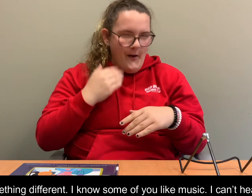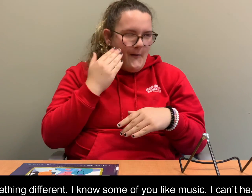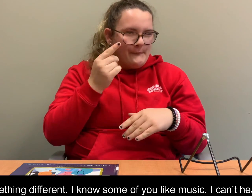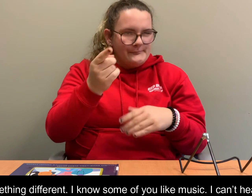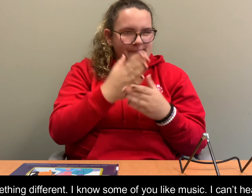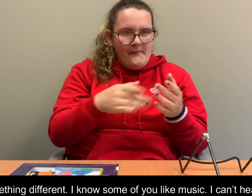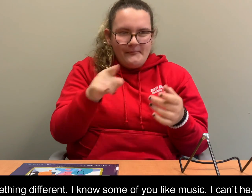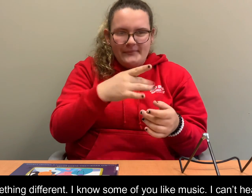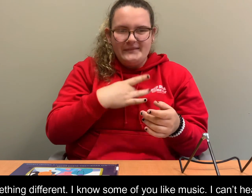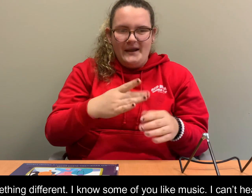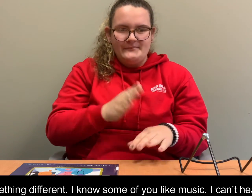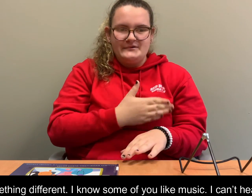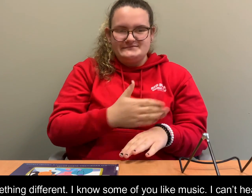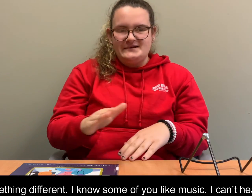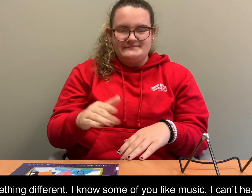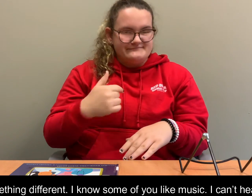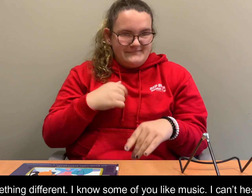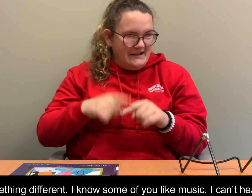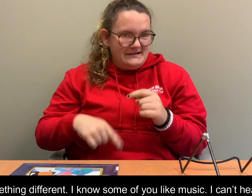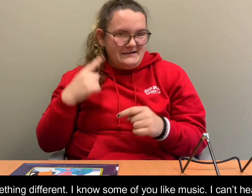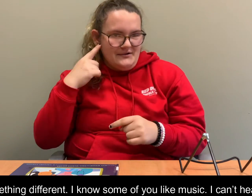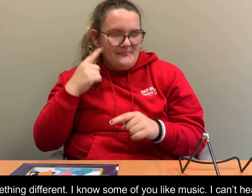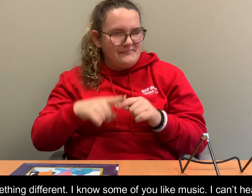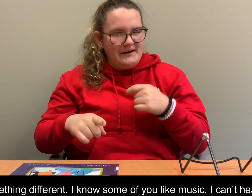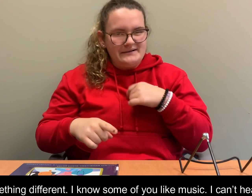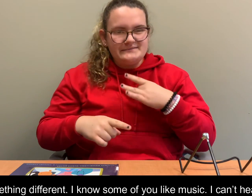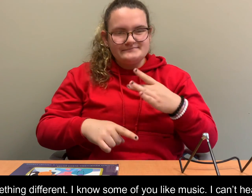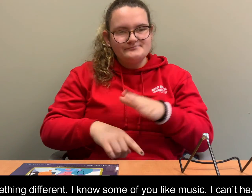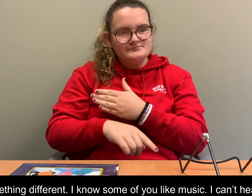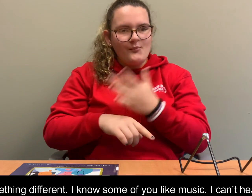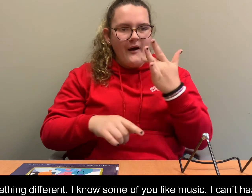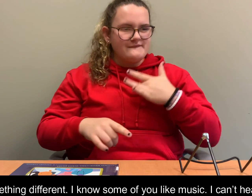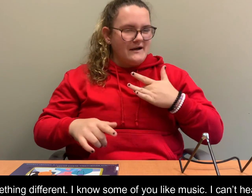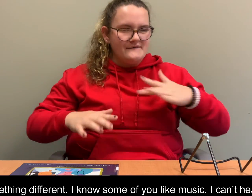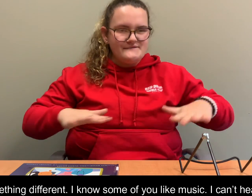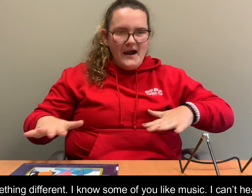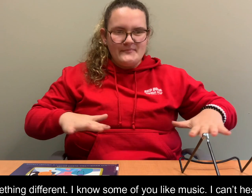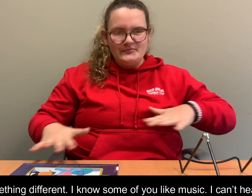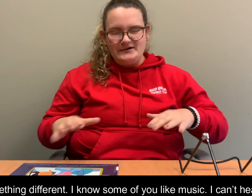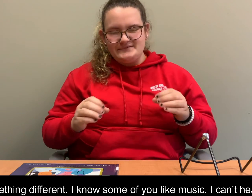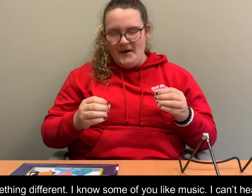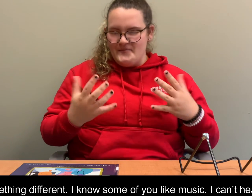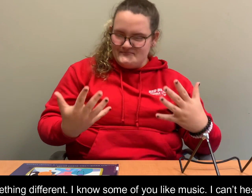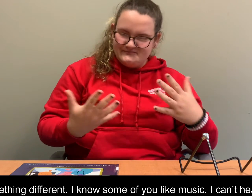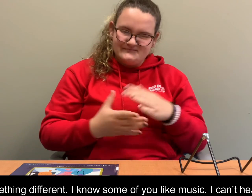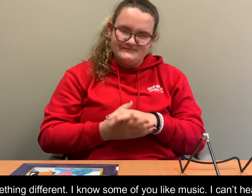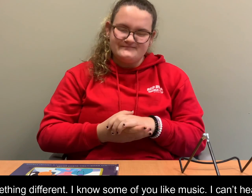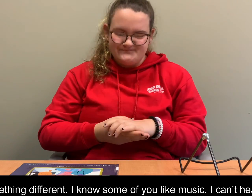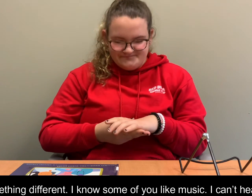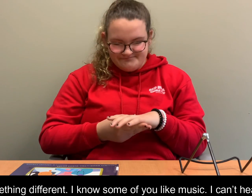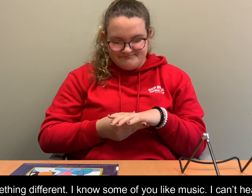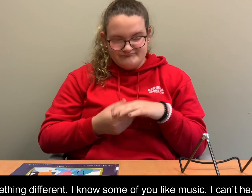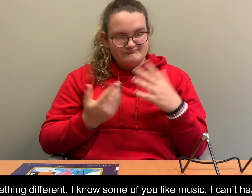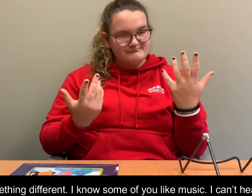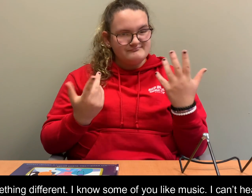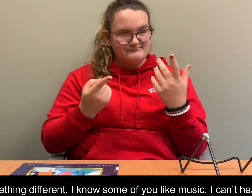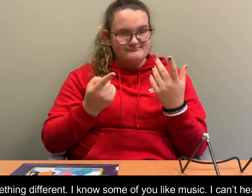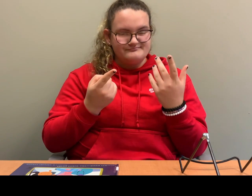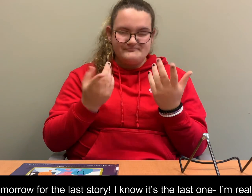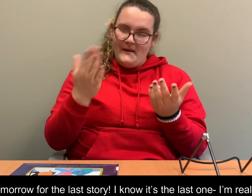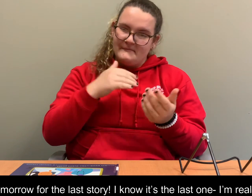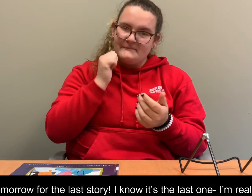Music's something different. I'm sure some of you like music. I can't hear it, but I do like to feel